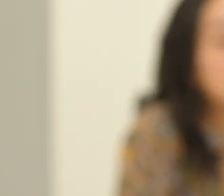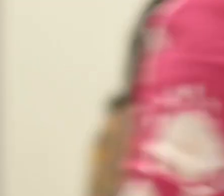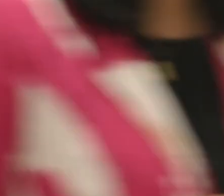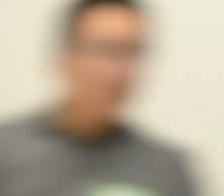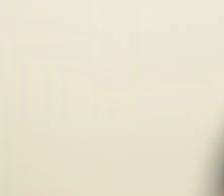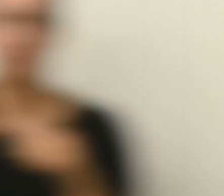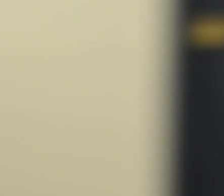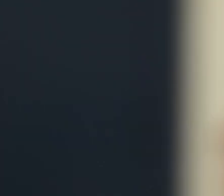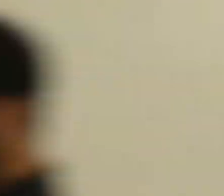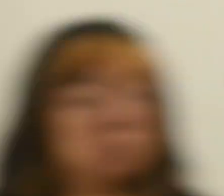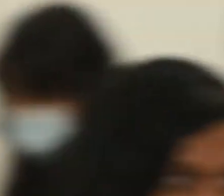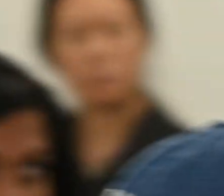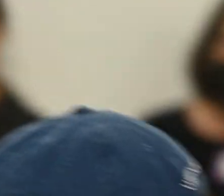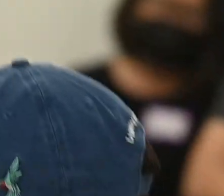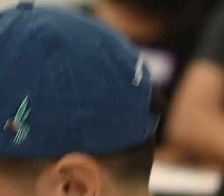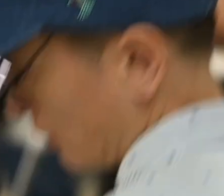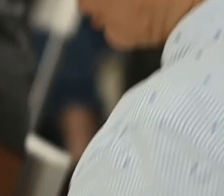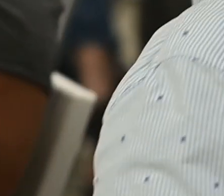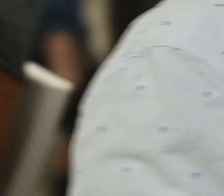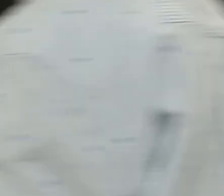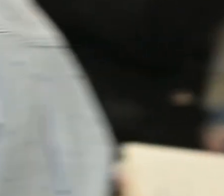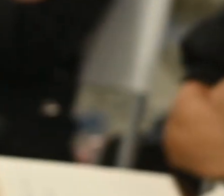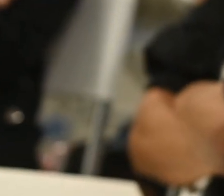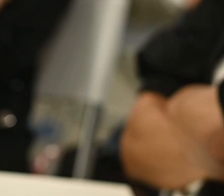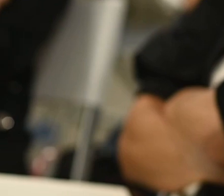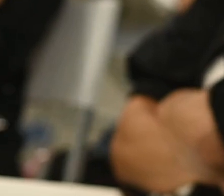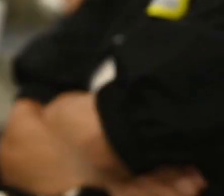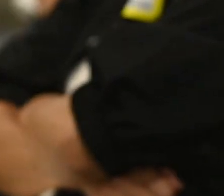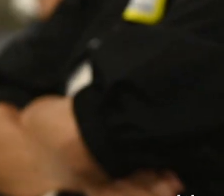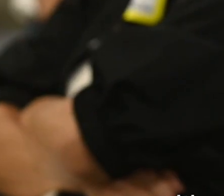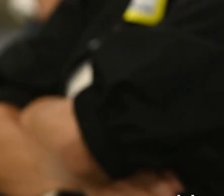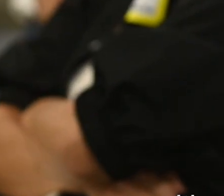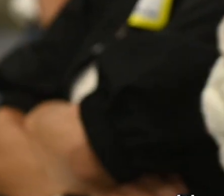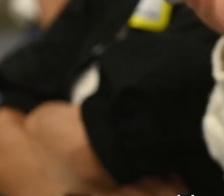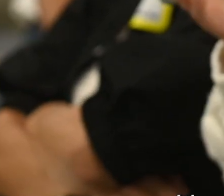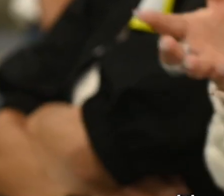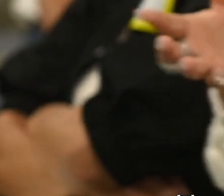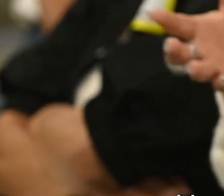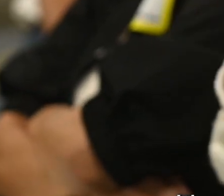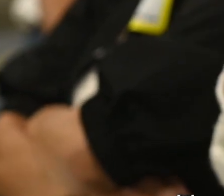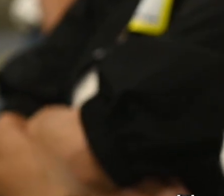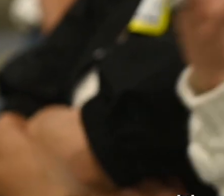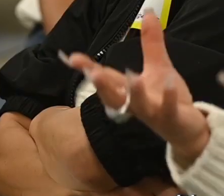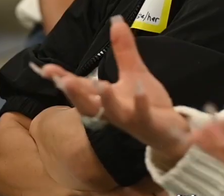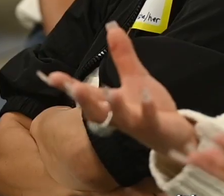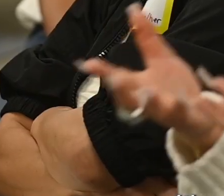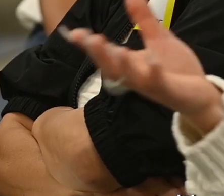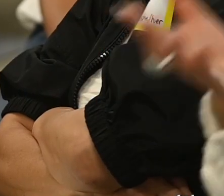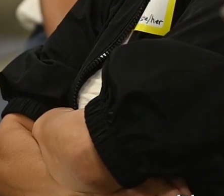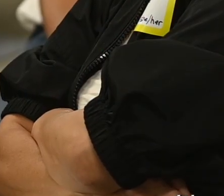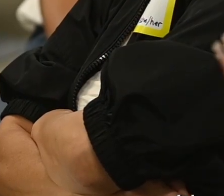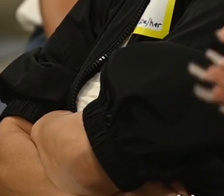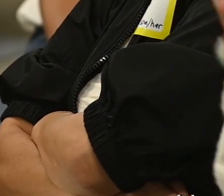I think just like I was, yes, and also it's not even necessarily the will. Like, I think that as an agency, I'm pretty high